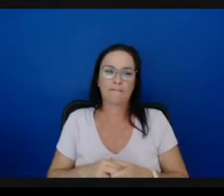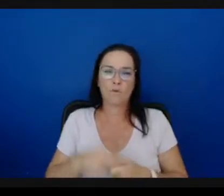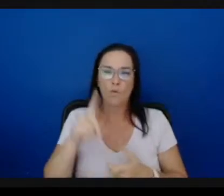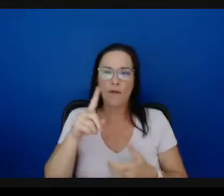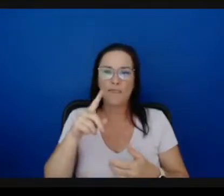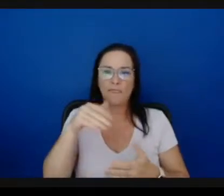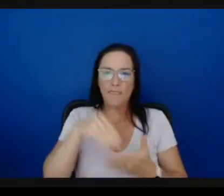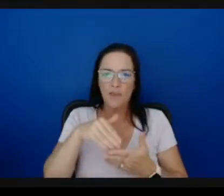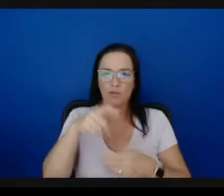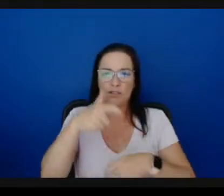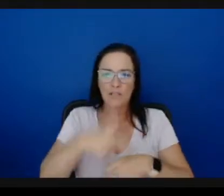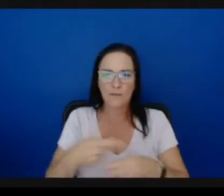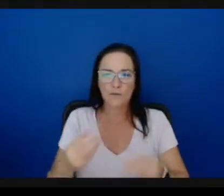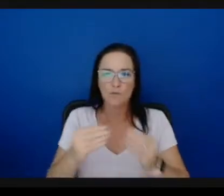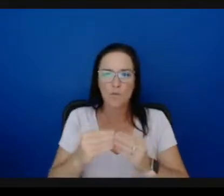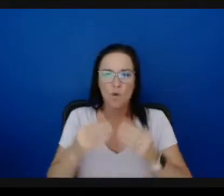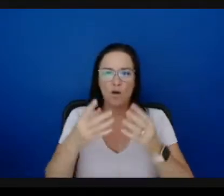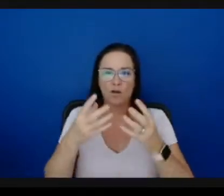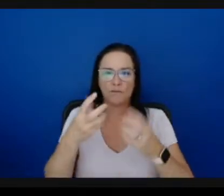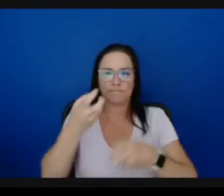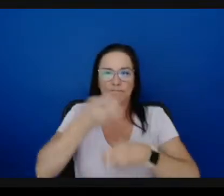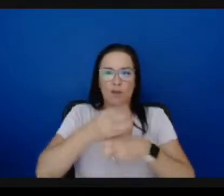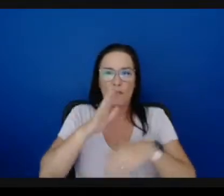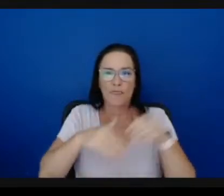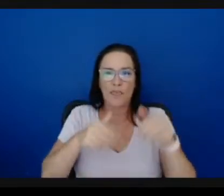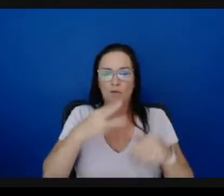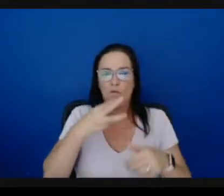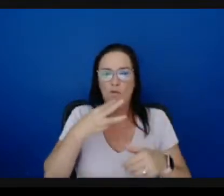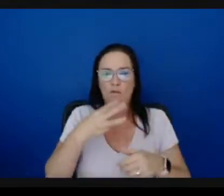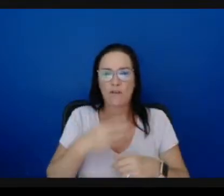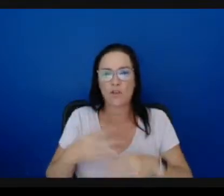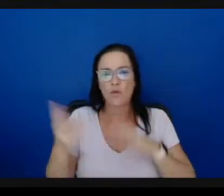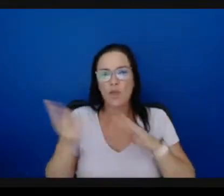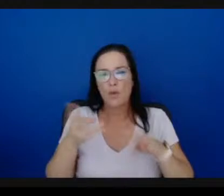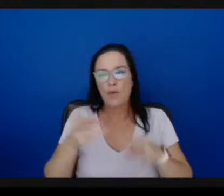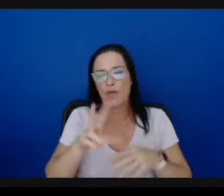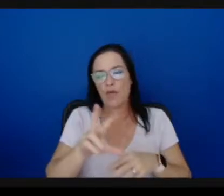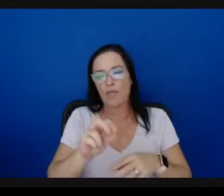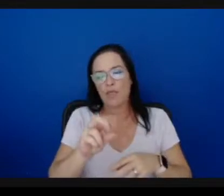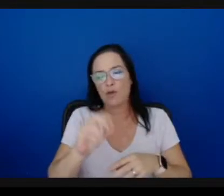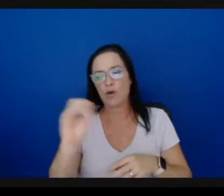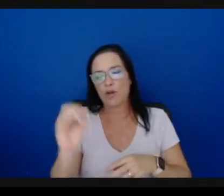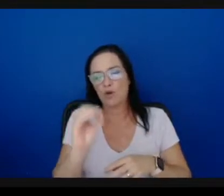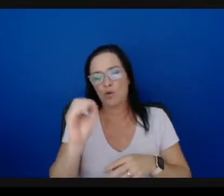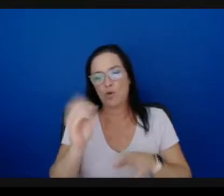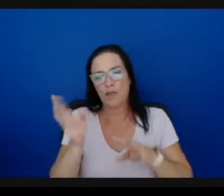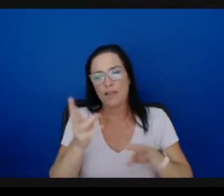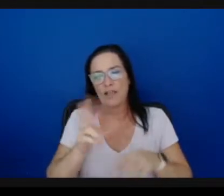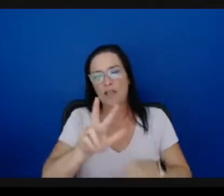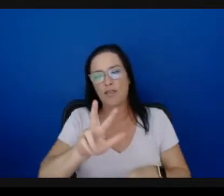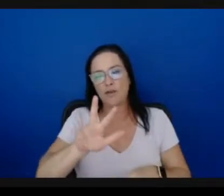Here, the river rushes down a slope of 30 degrees at a speed of about 35 miles an hour.